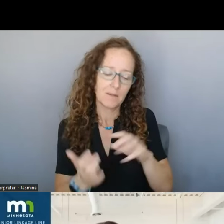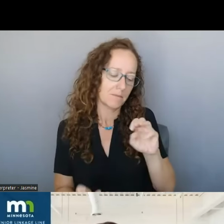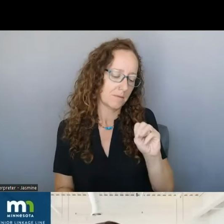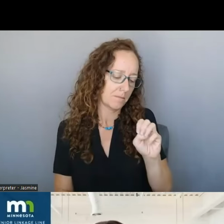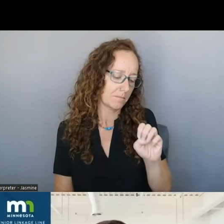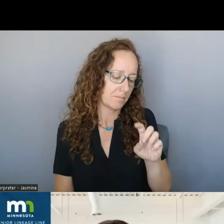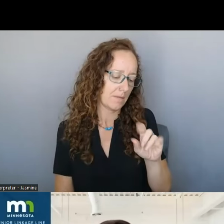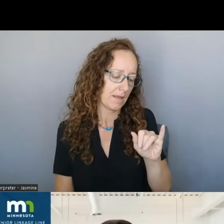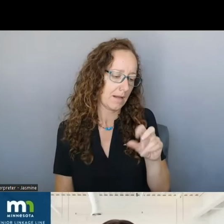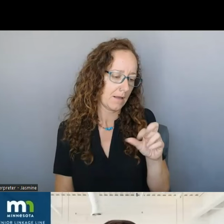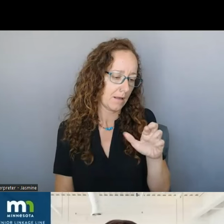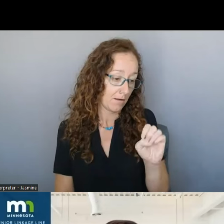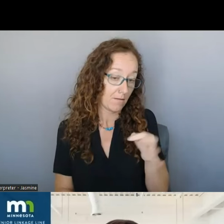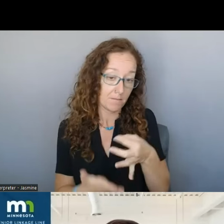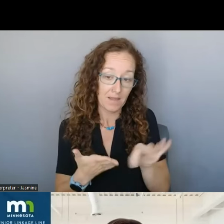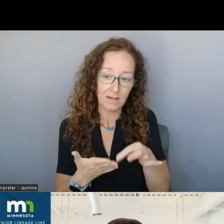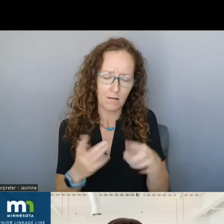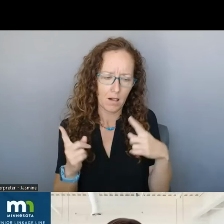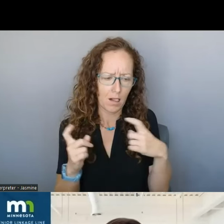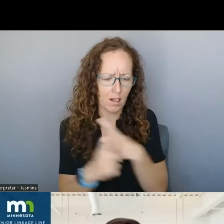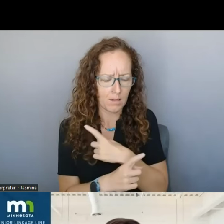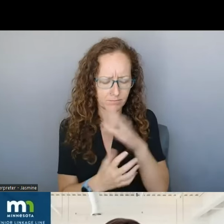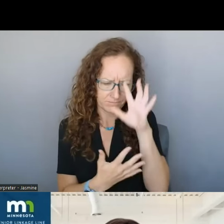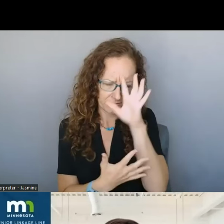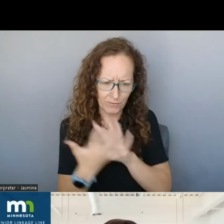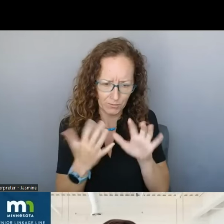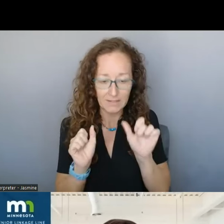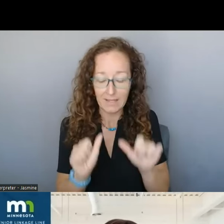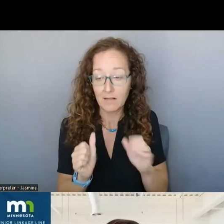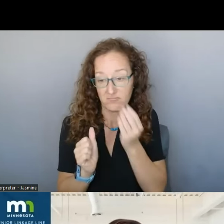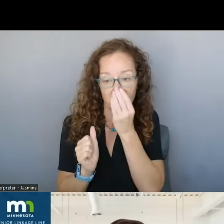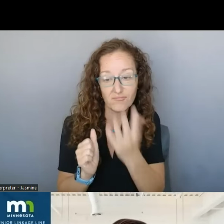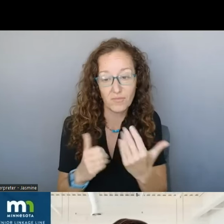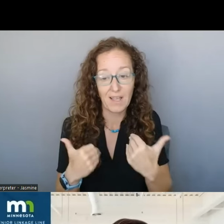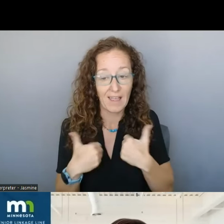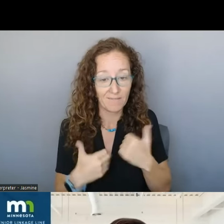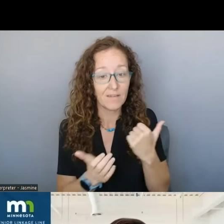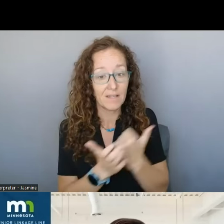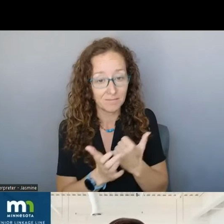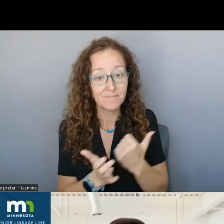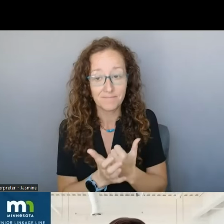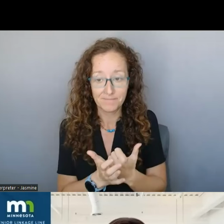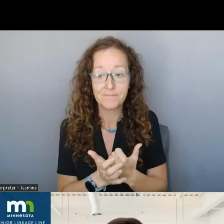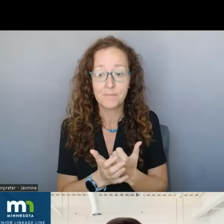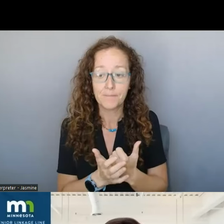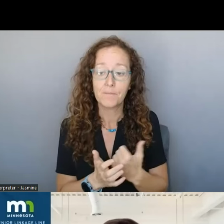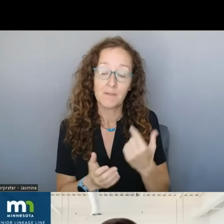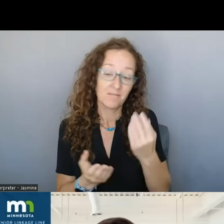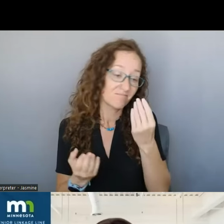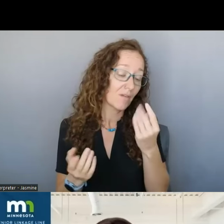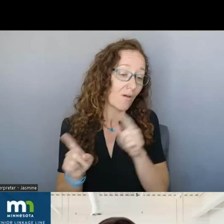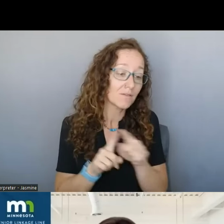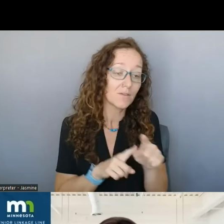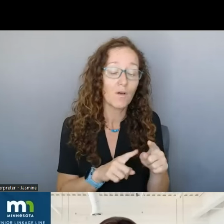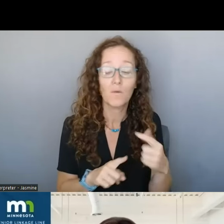just know that there is help available. It is important to note that we do not sell, market, promote, or endorse